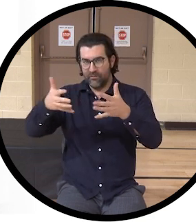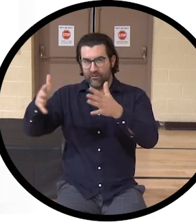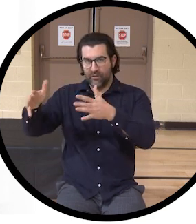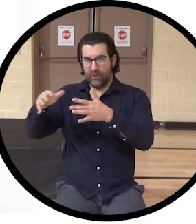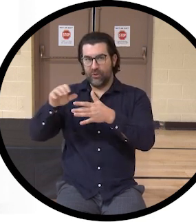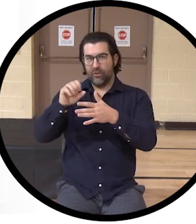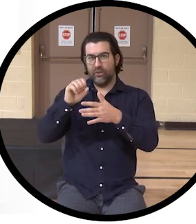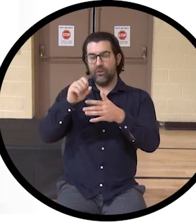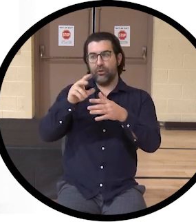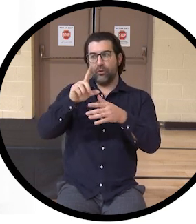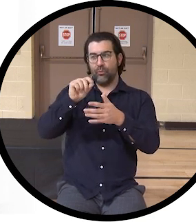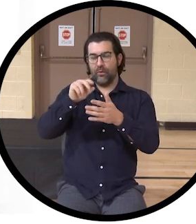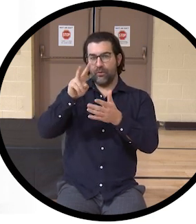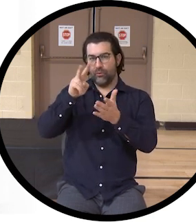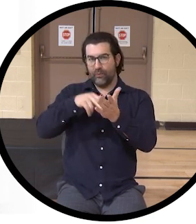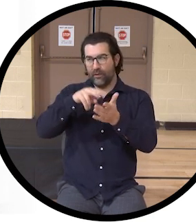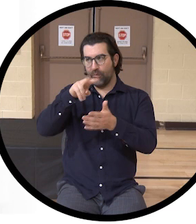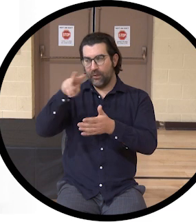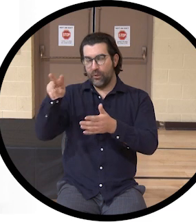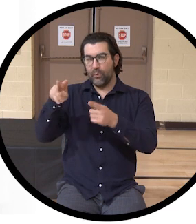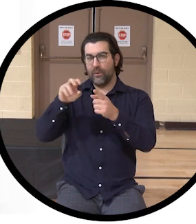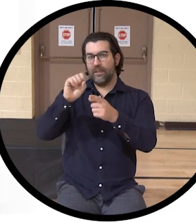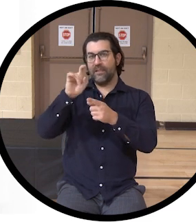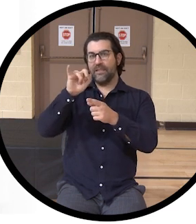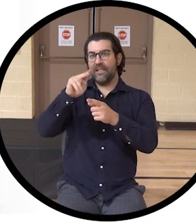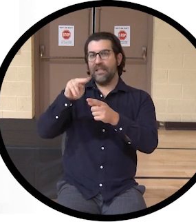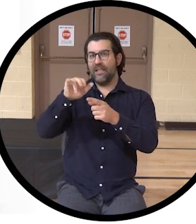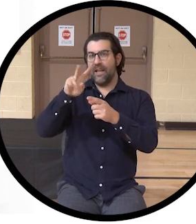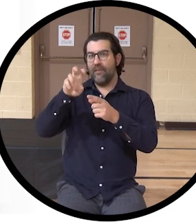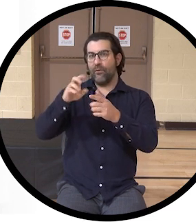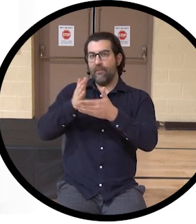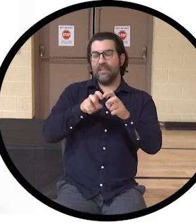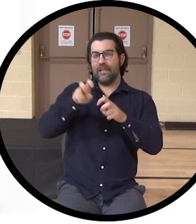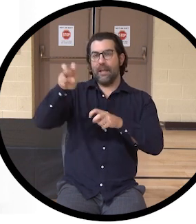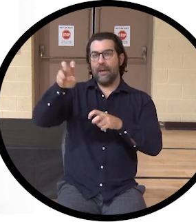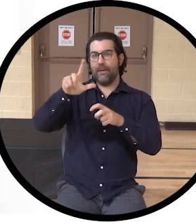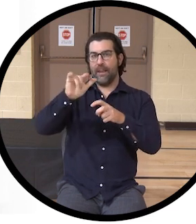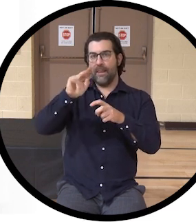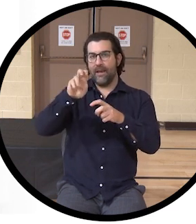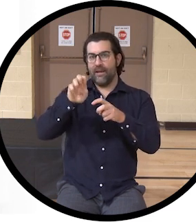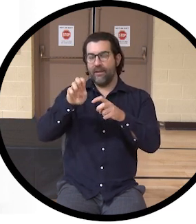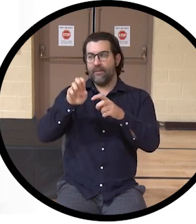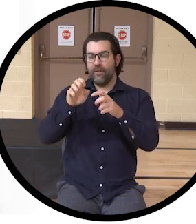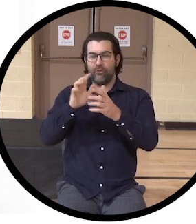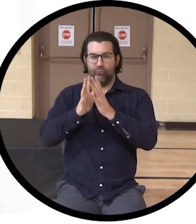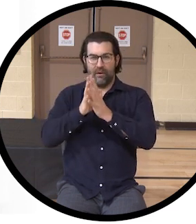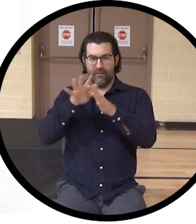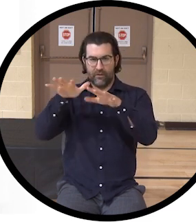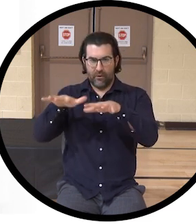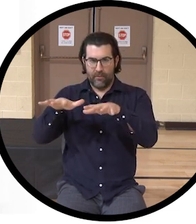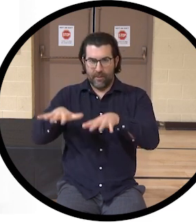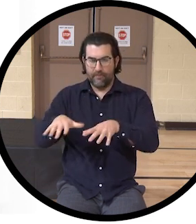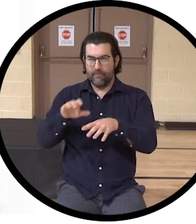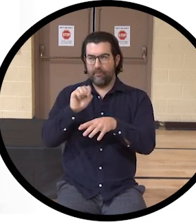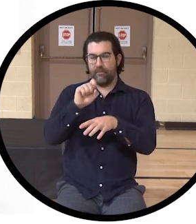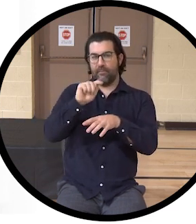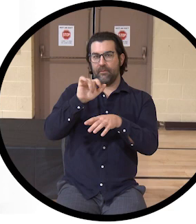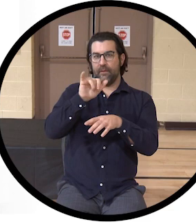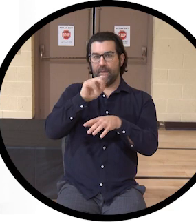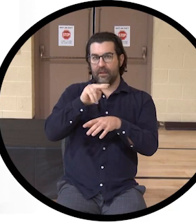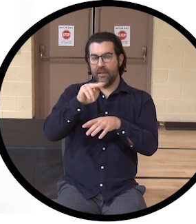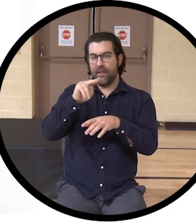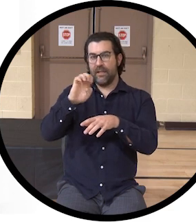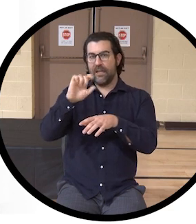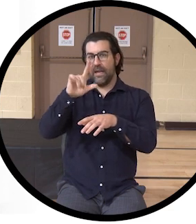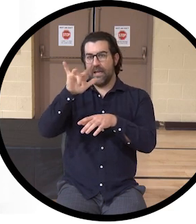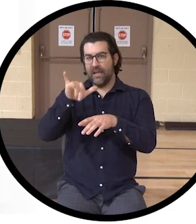Ave Phase 1, which is the climbing lane from McCandless to Chislett, as well as traffic calming. And then the Stanton-Negley traffic signal